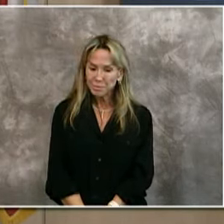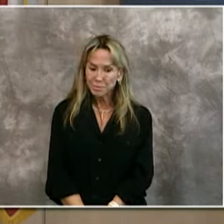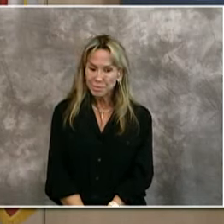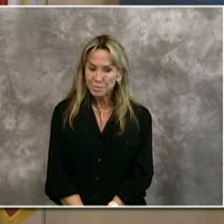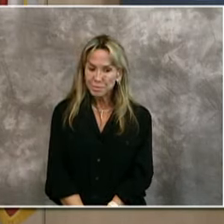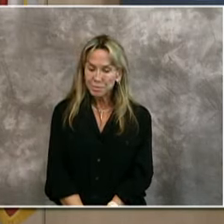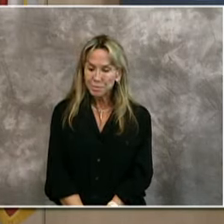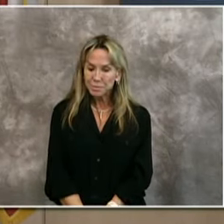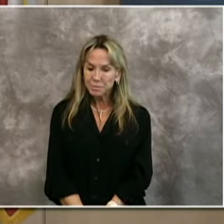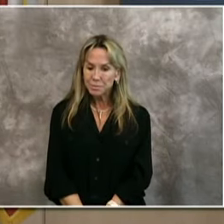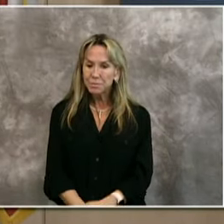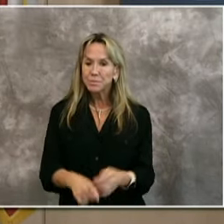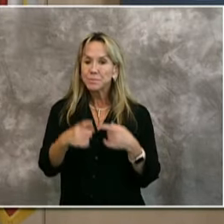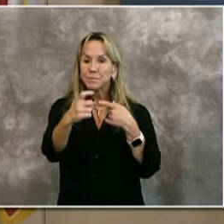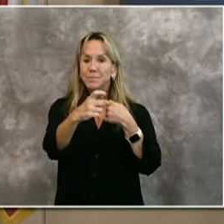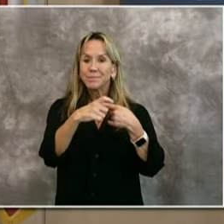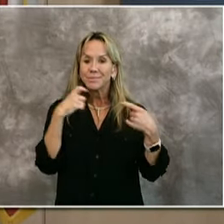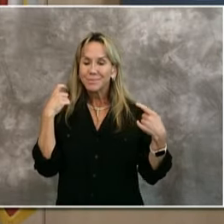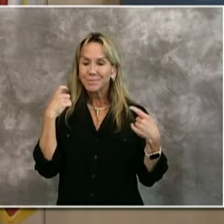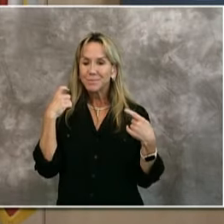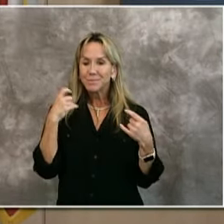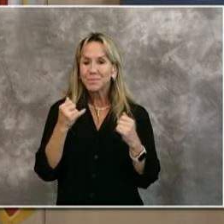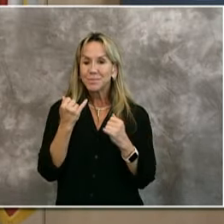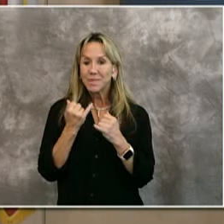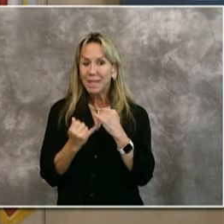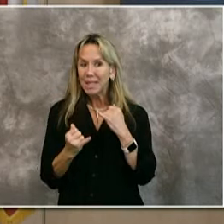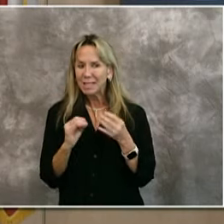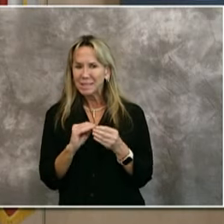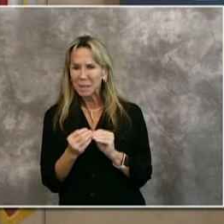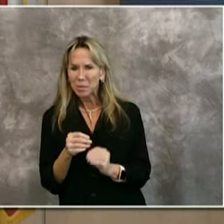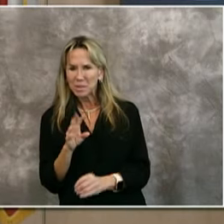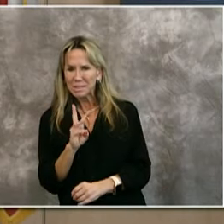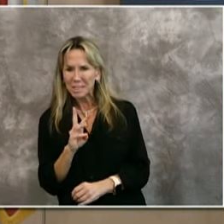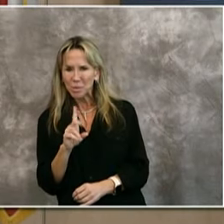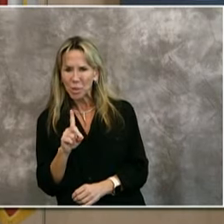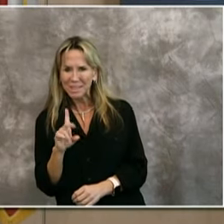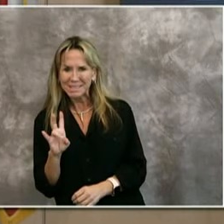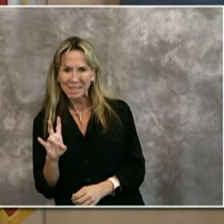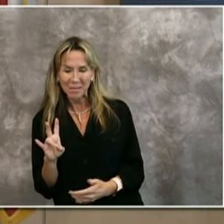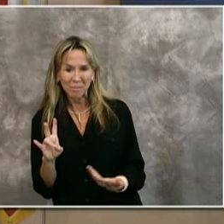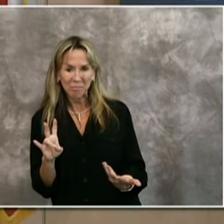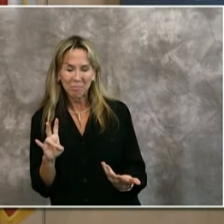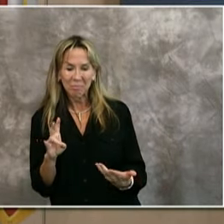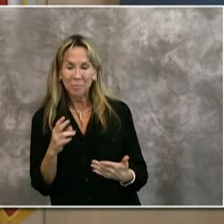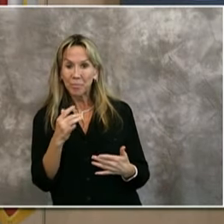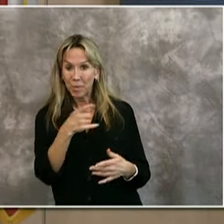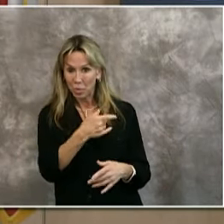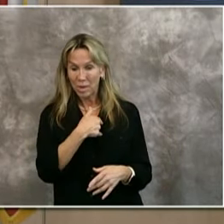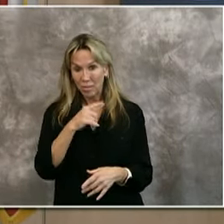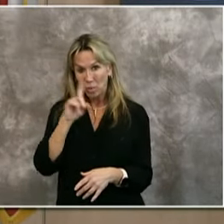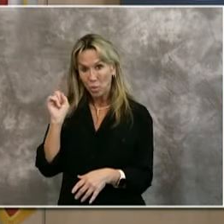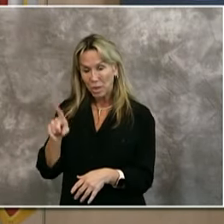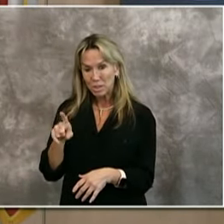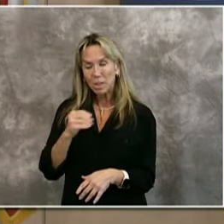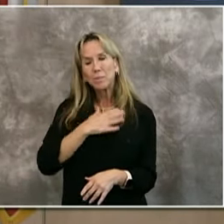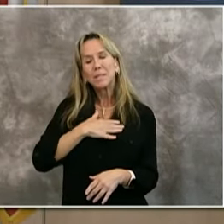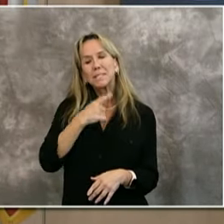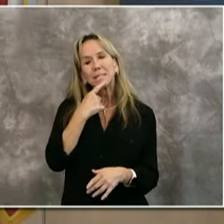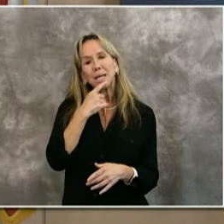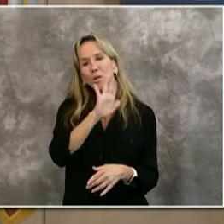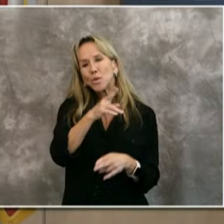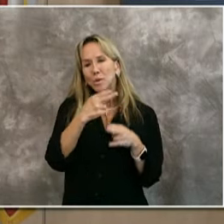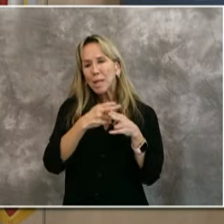Hello, caller with the last 3 digits of 617. Did you have a question? And if so, please state your name and